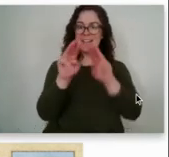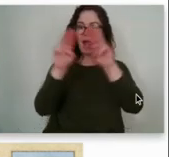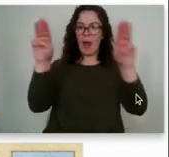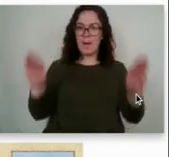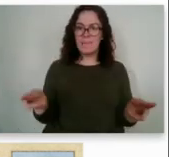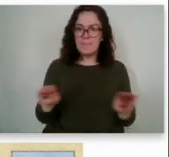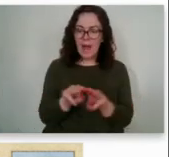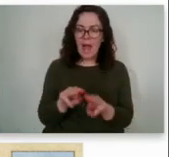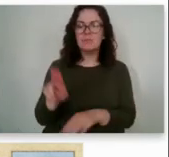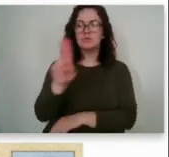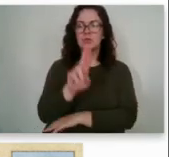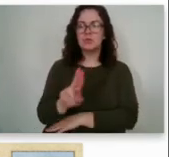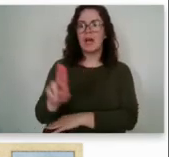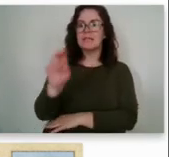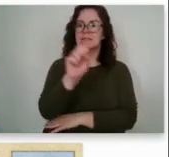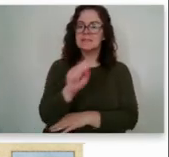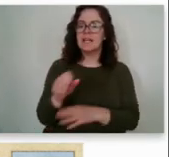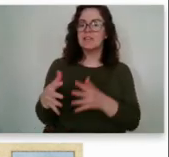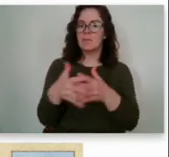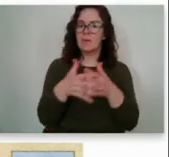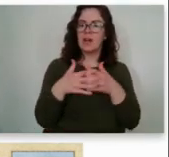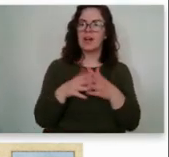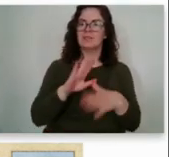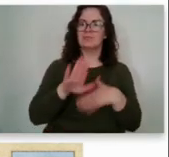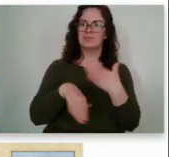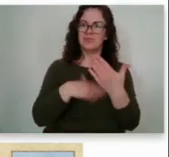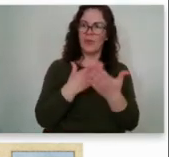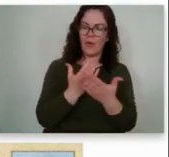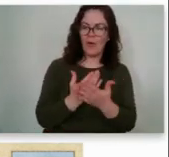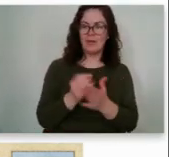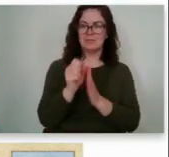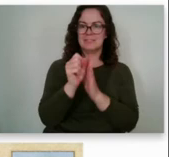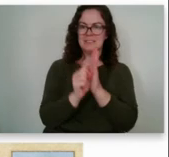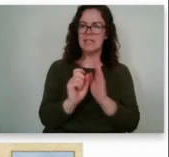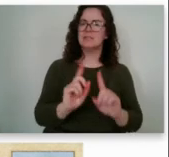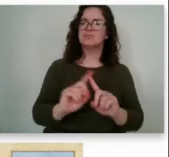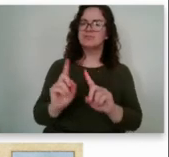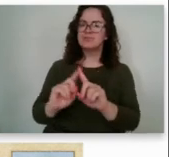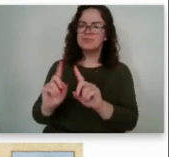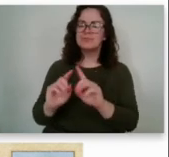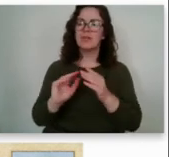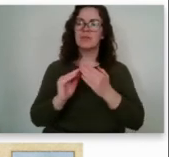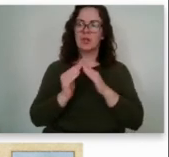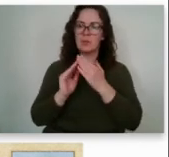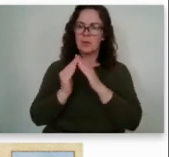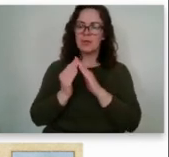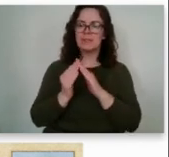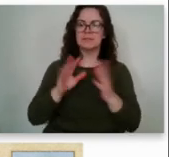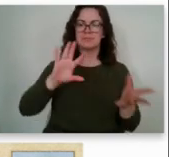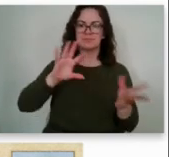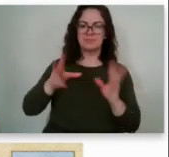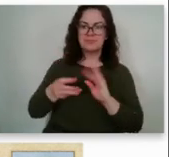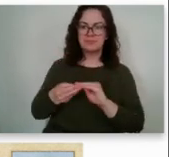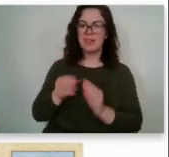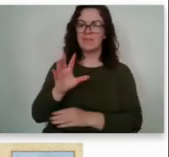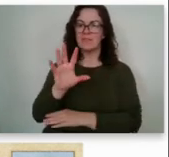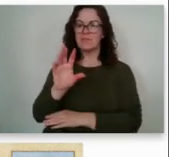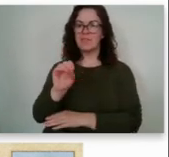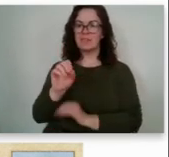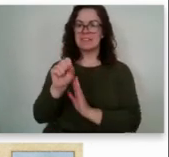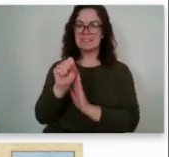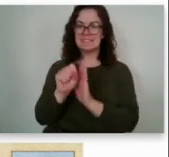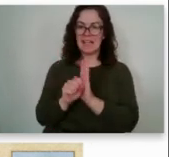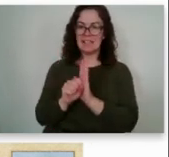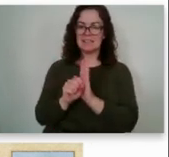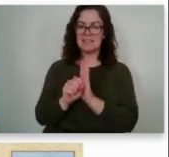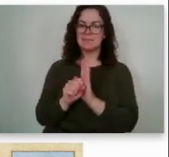states are different communities. 50 states make up our United States. Here's where we live in Illinois, and here's our little community